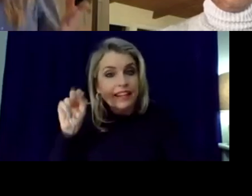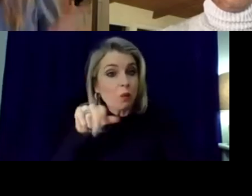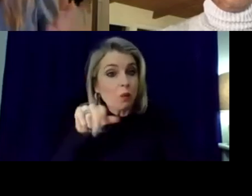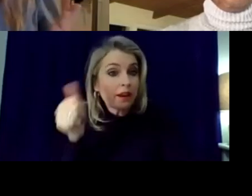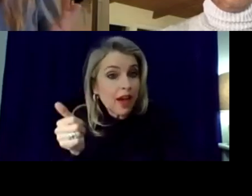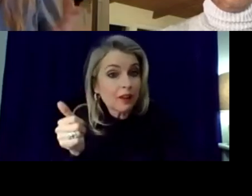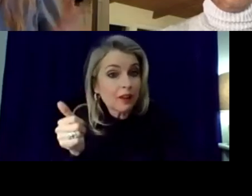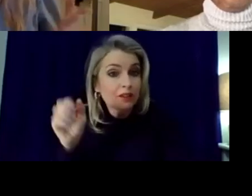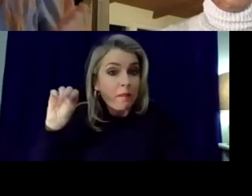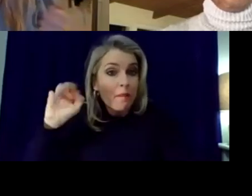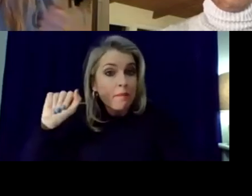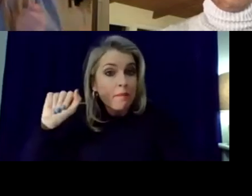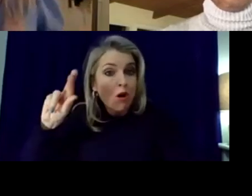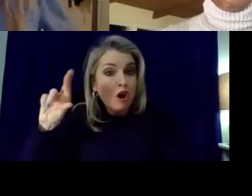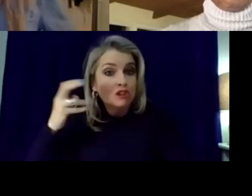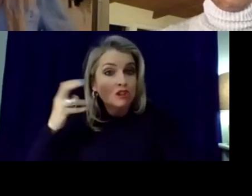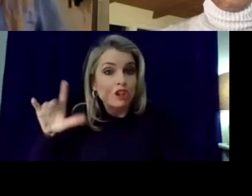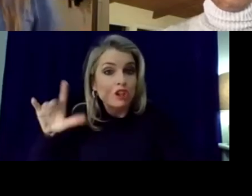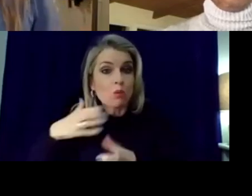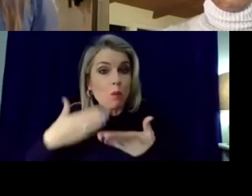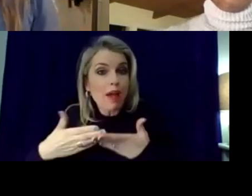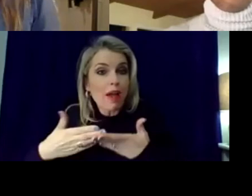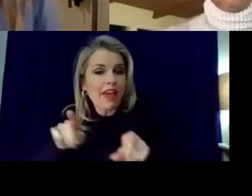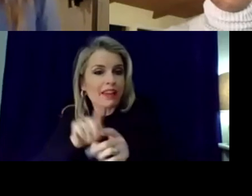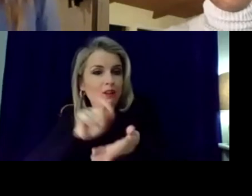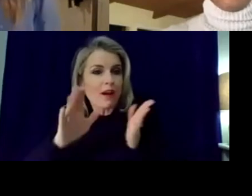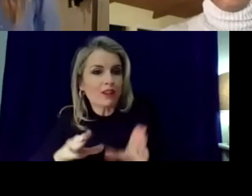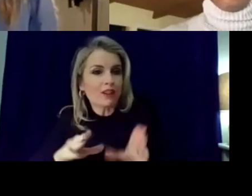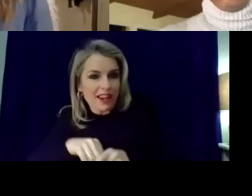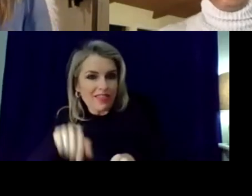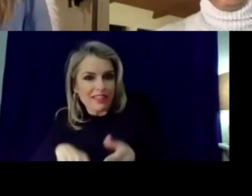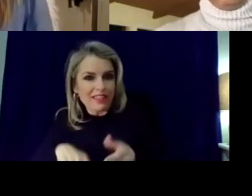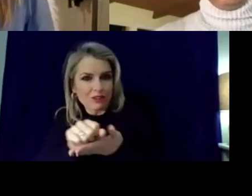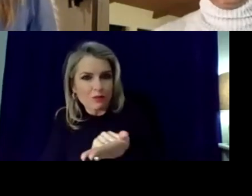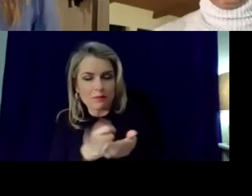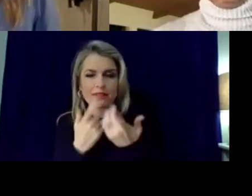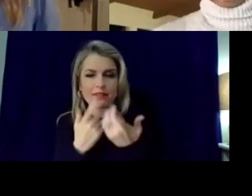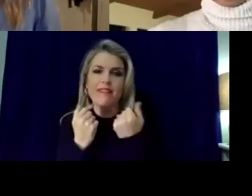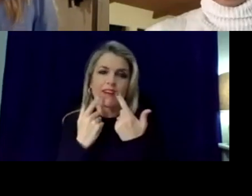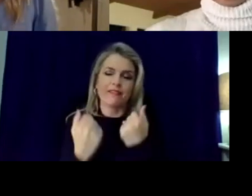else does Marshall do well as a writer in this script?